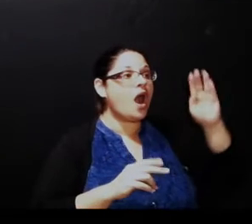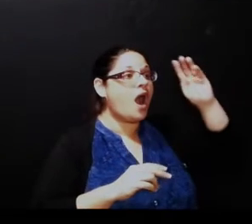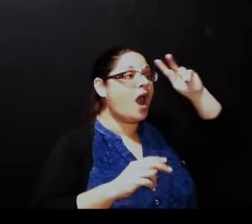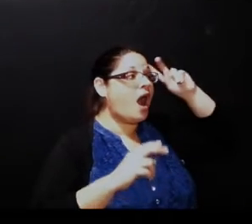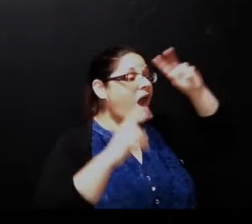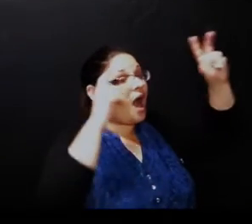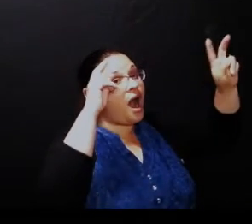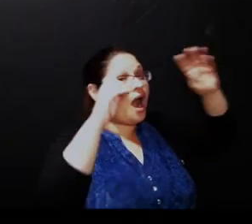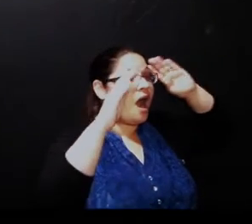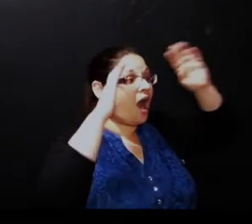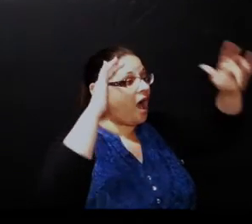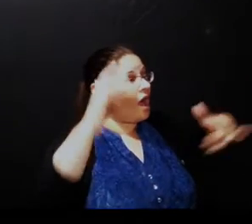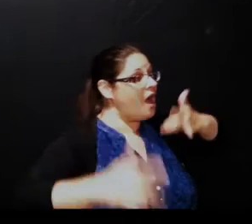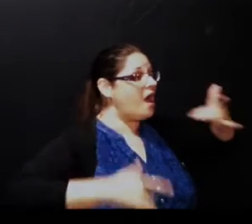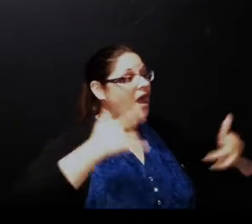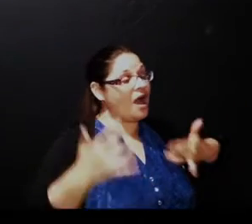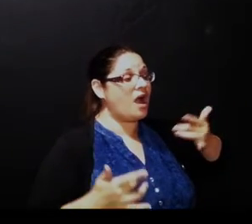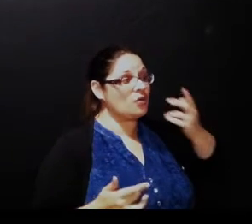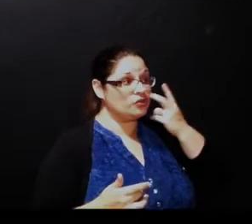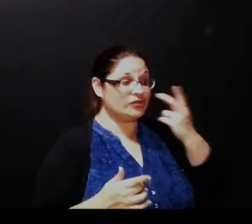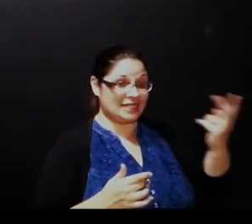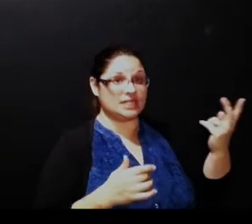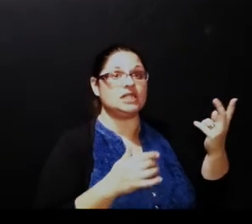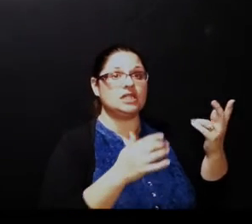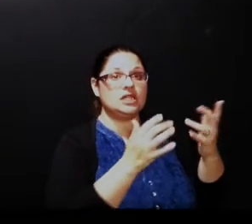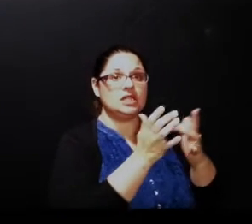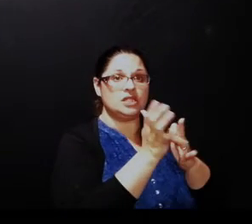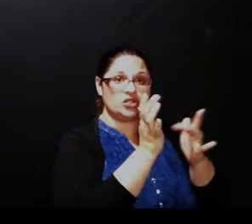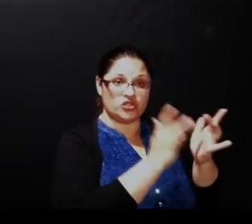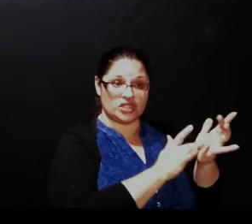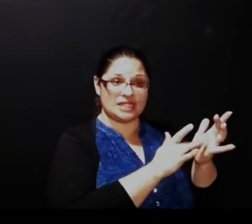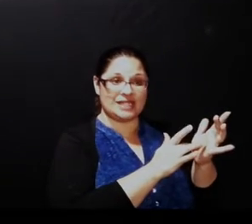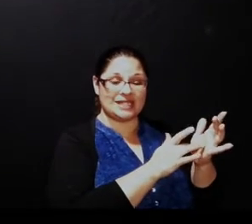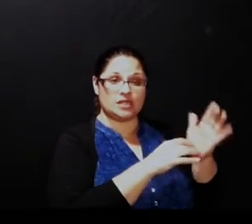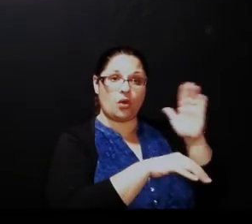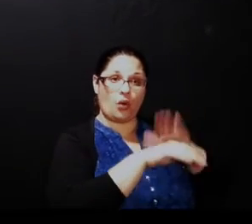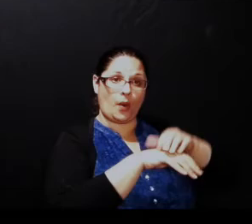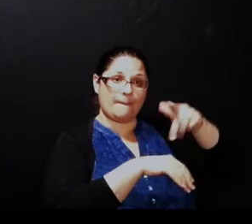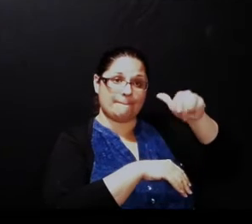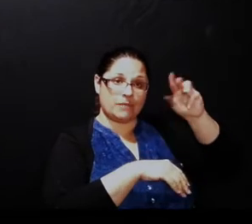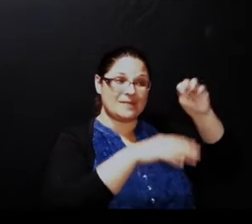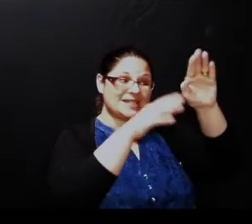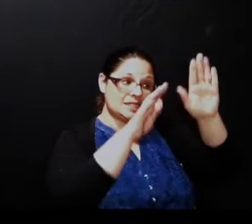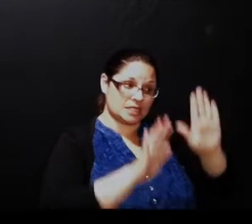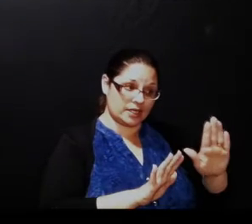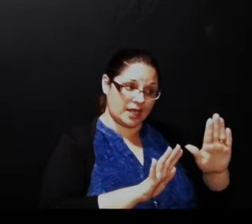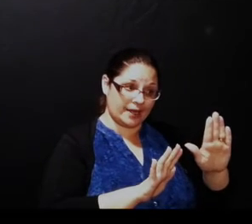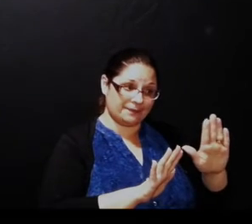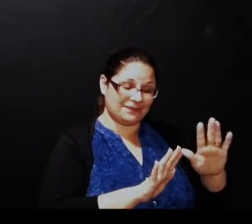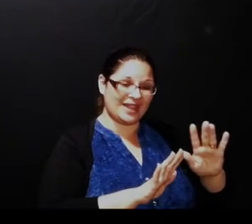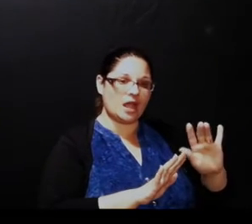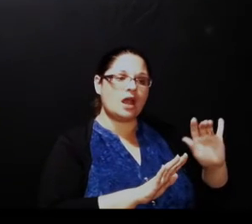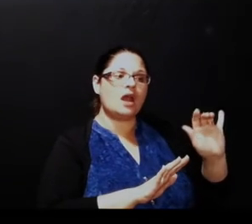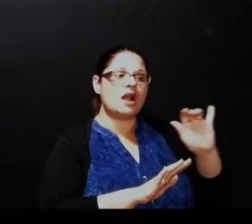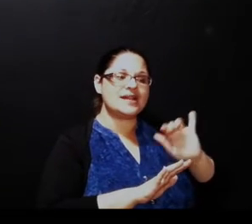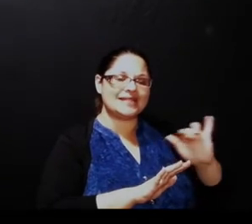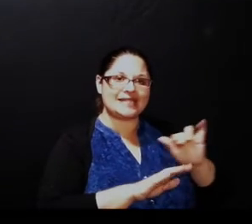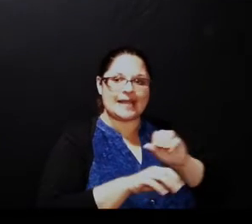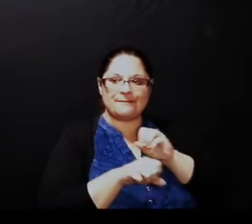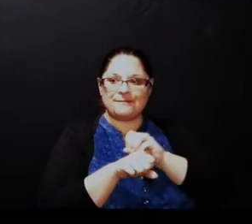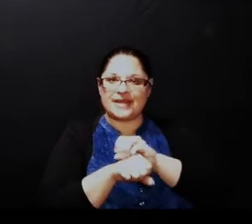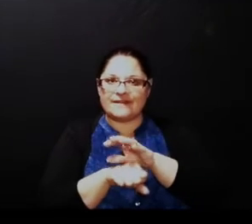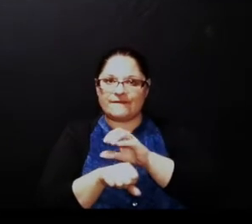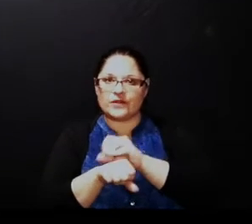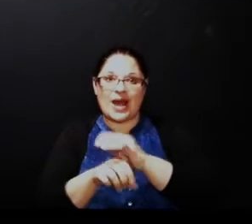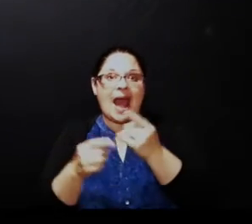Palm Sunday were also in the crowd stirred up by the religious leaders, and they too chanted, "Crucify him."